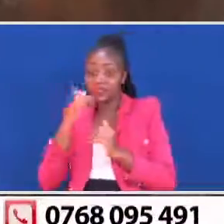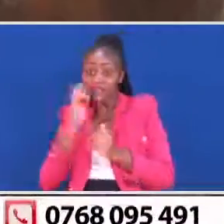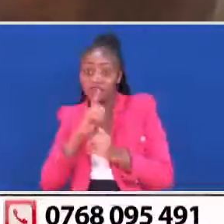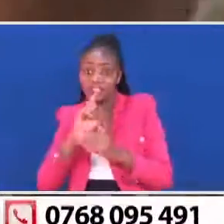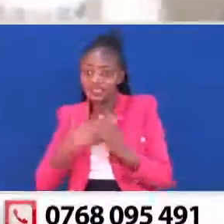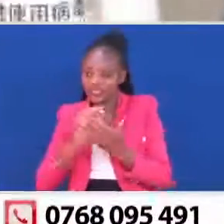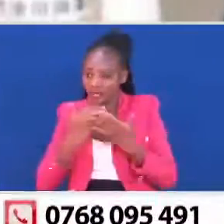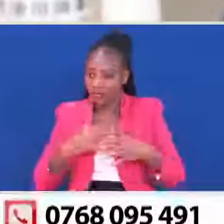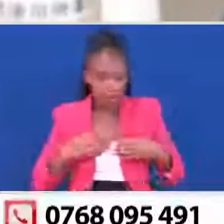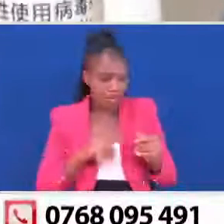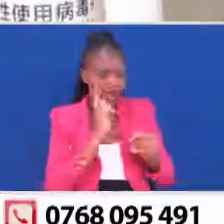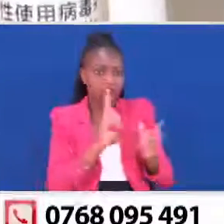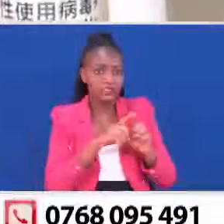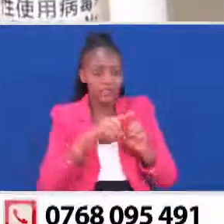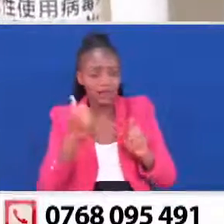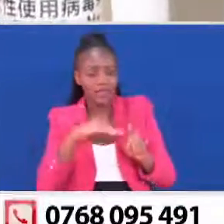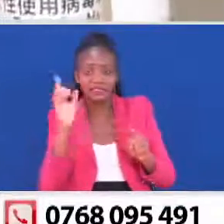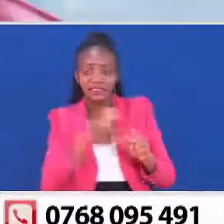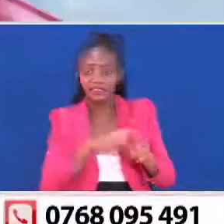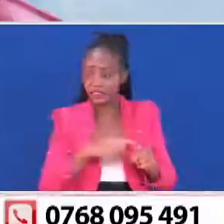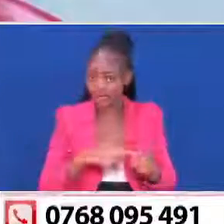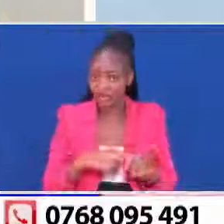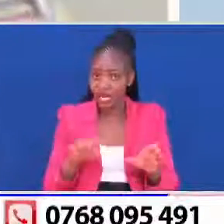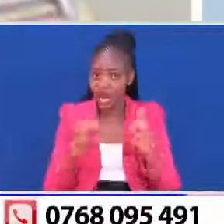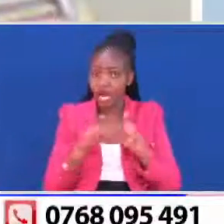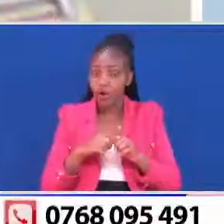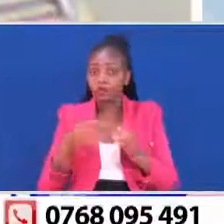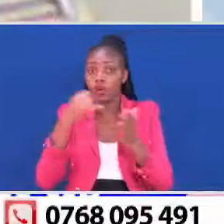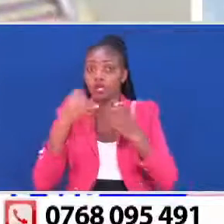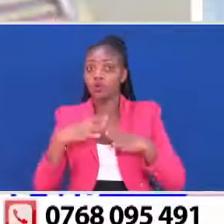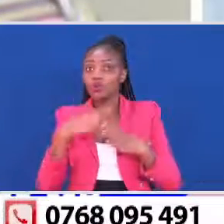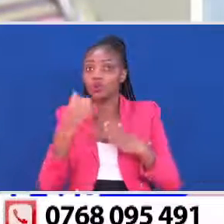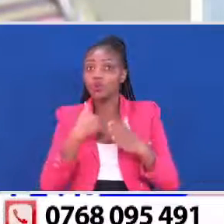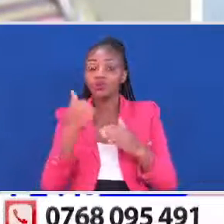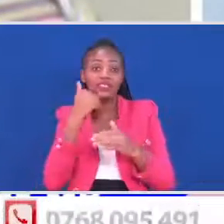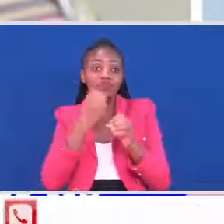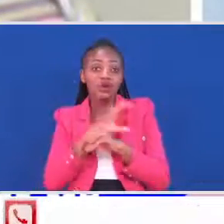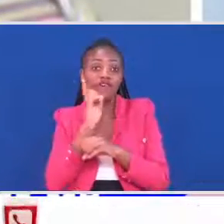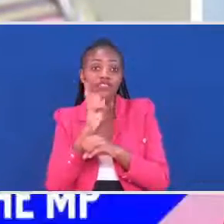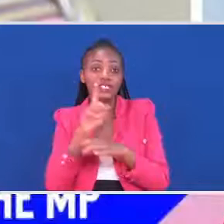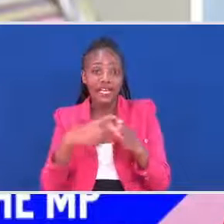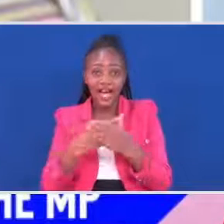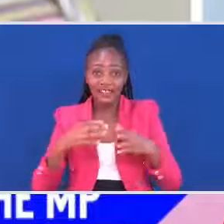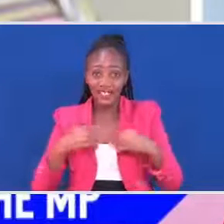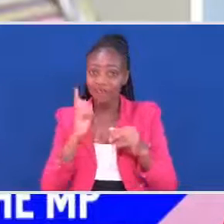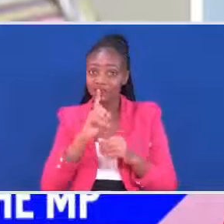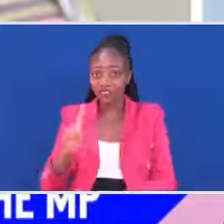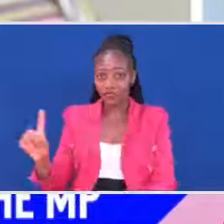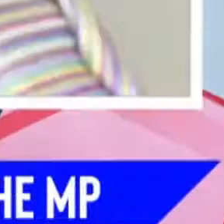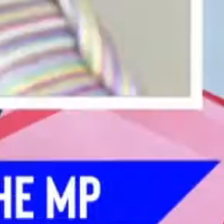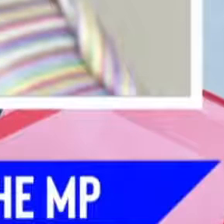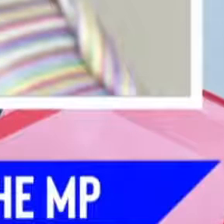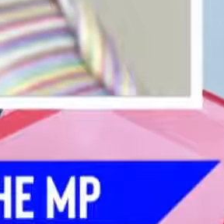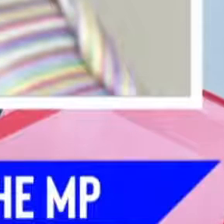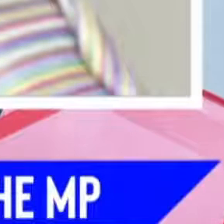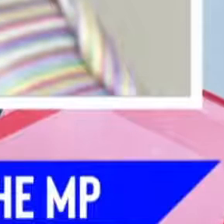some recovering while others succumbing to the disease. Among those who have contracted the virus and recovered, former